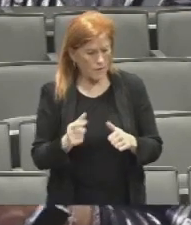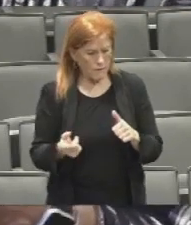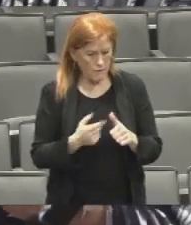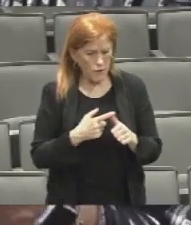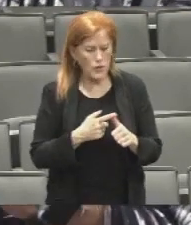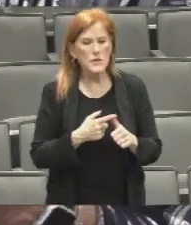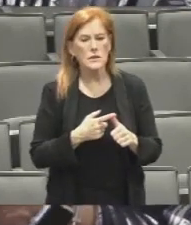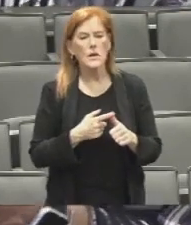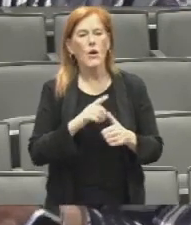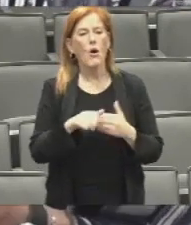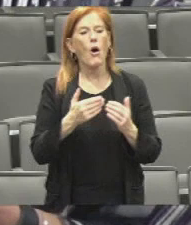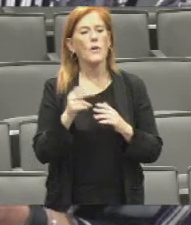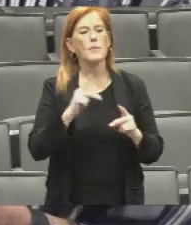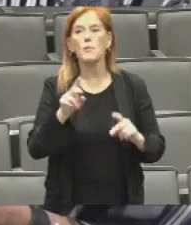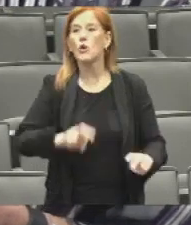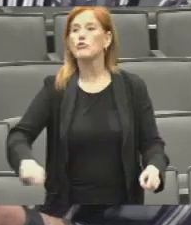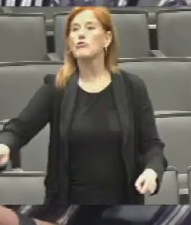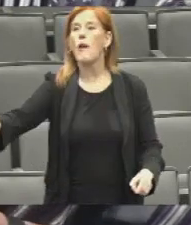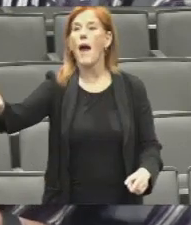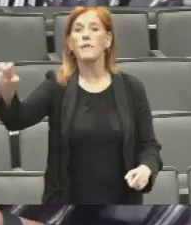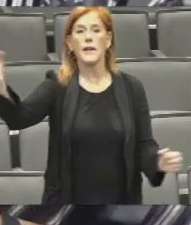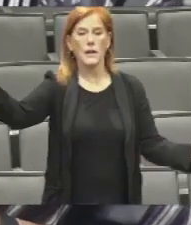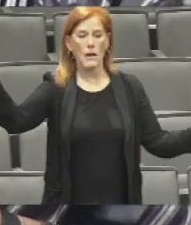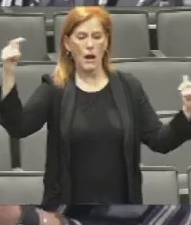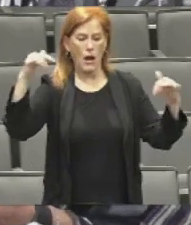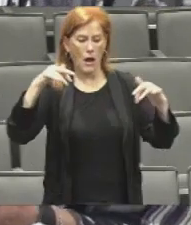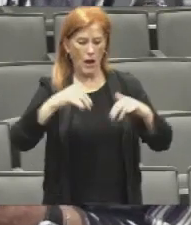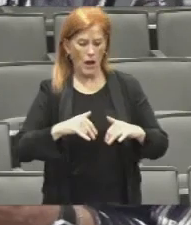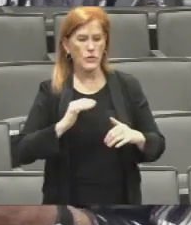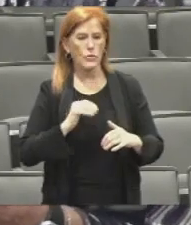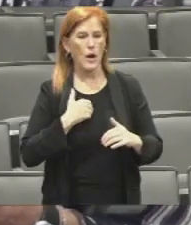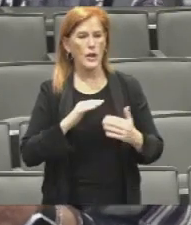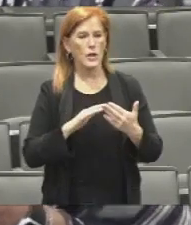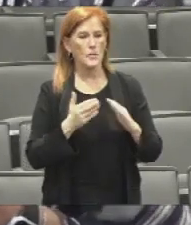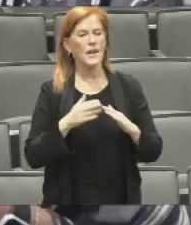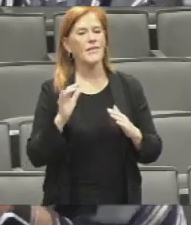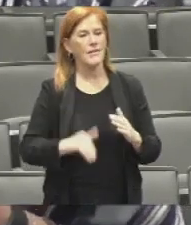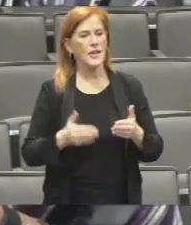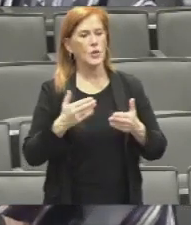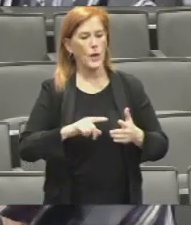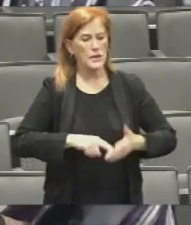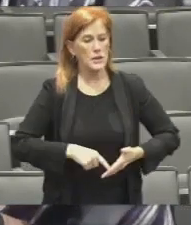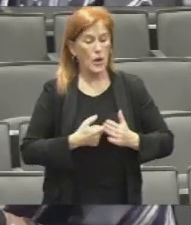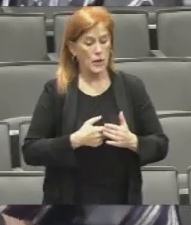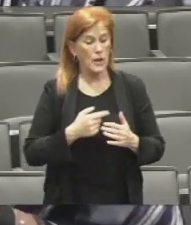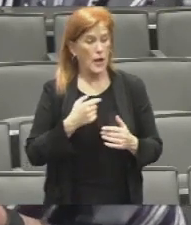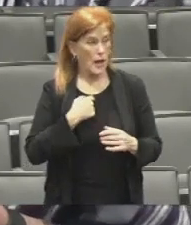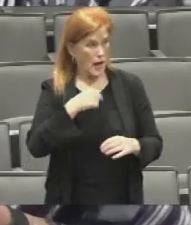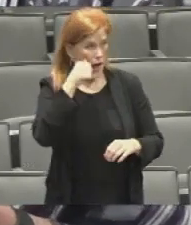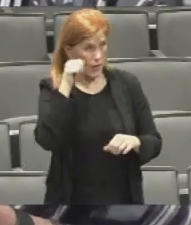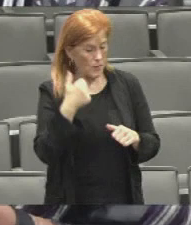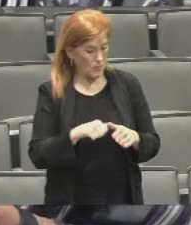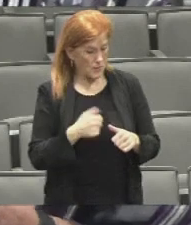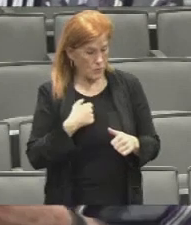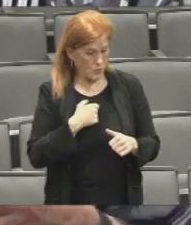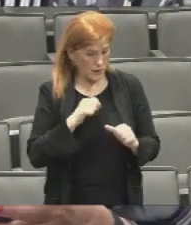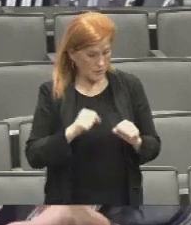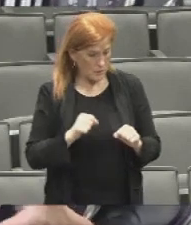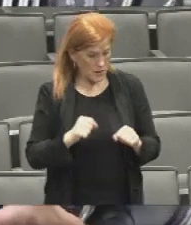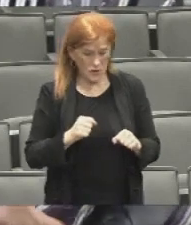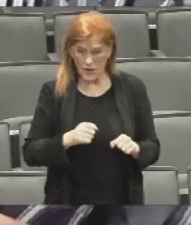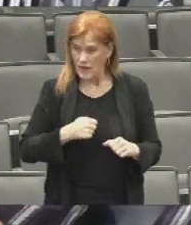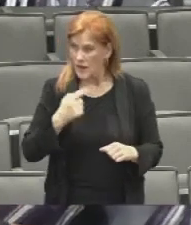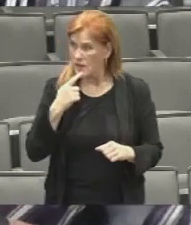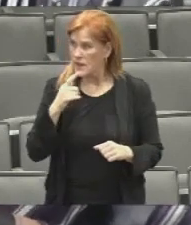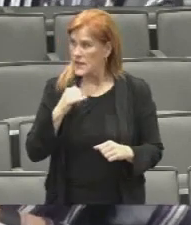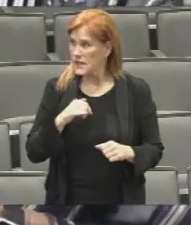this community. This is really how it started. I remember we could potentially say